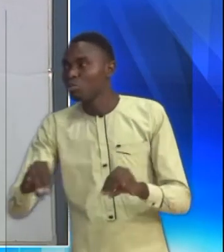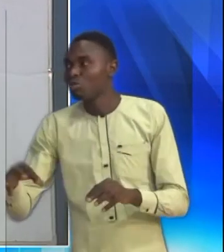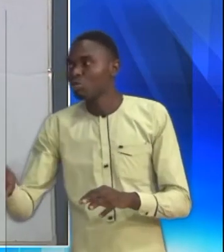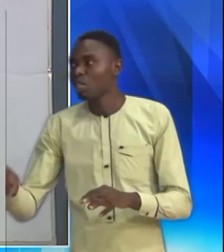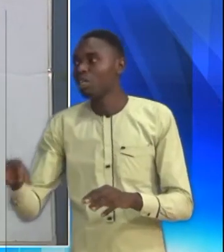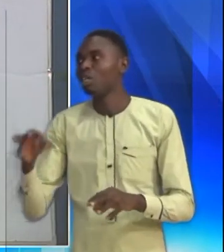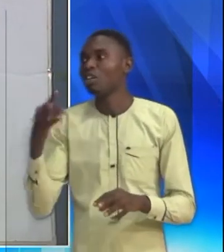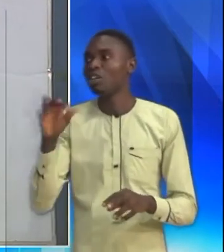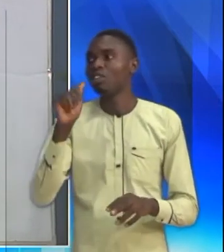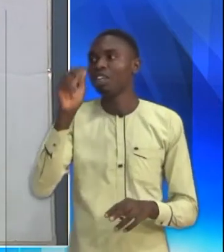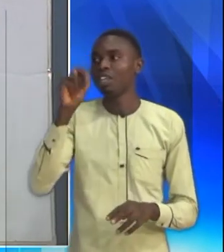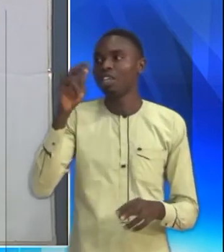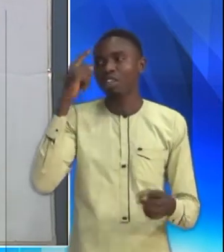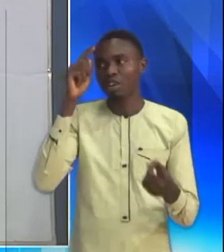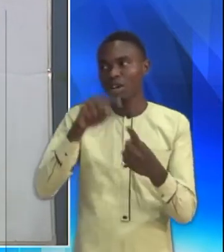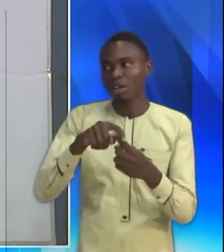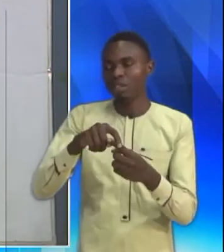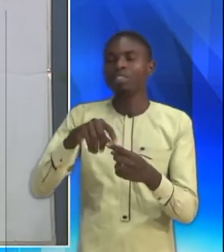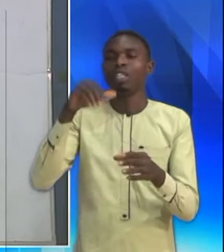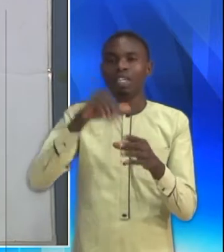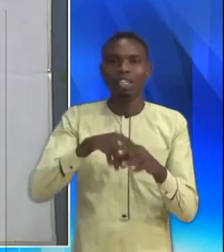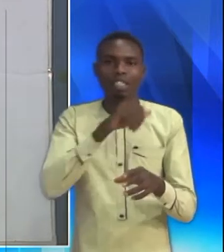circular manner, please.